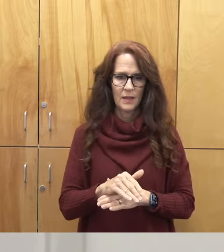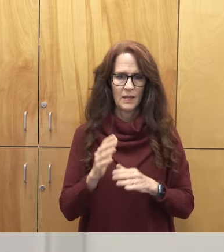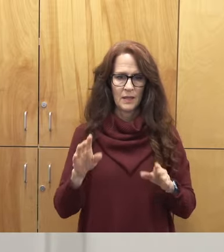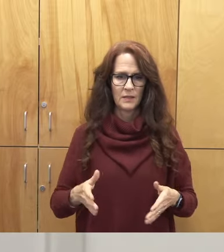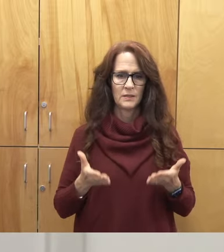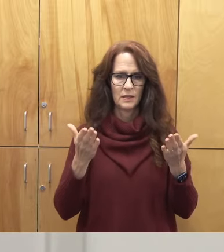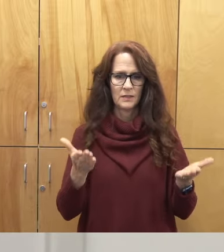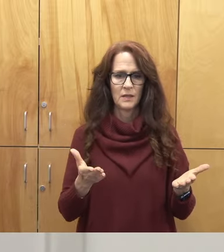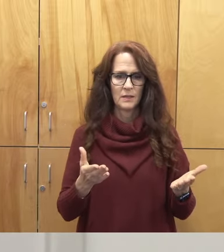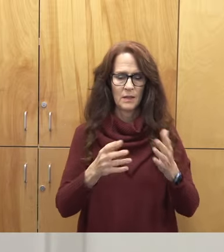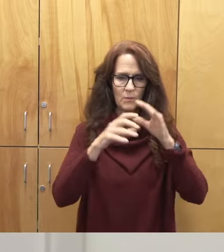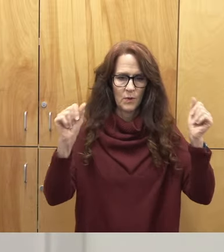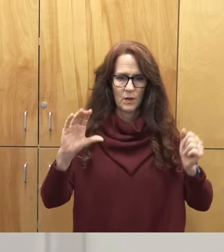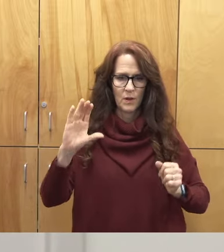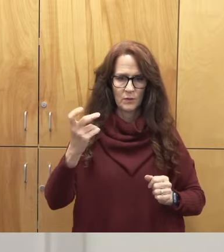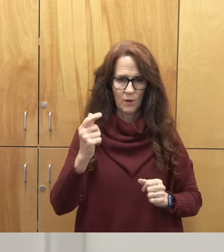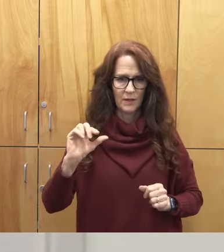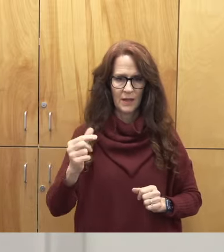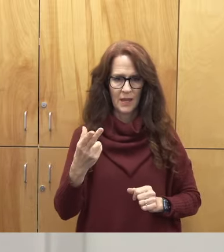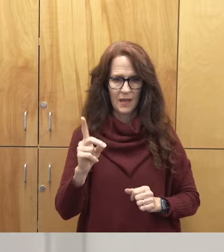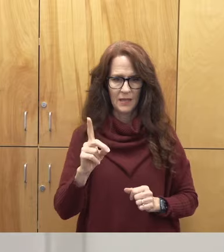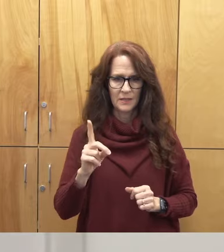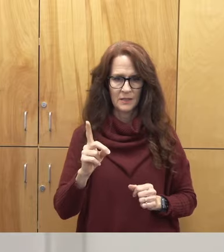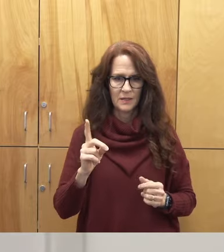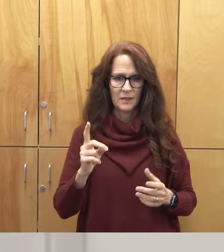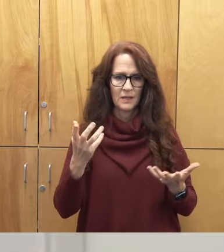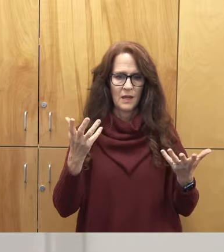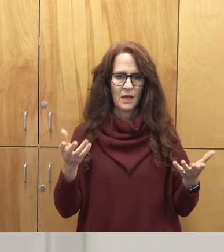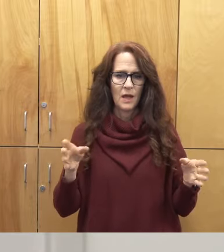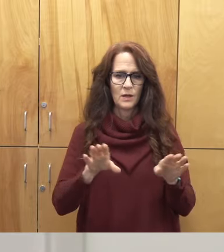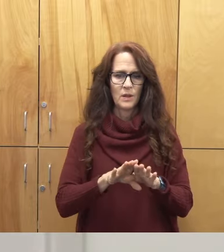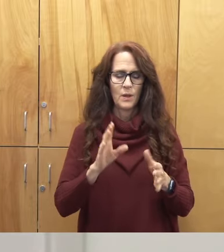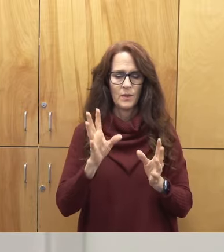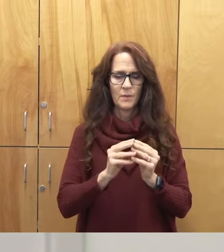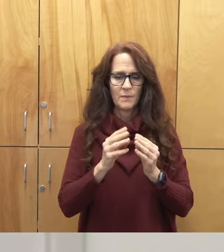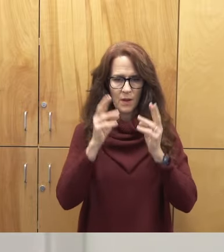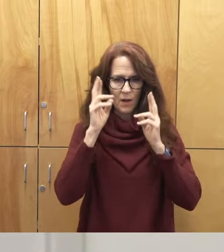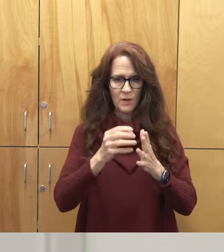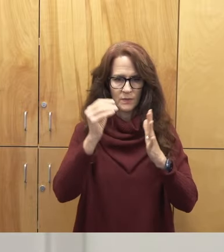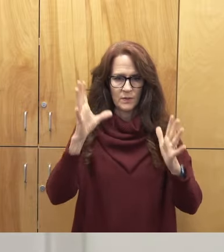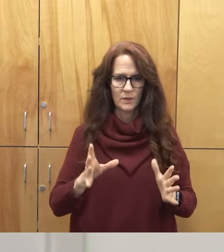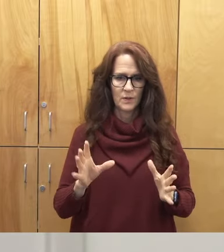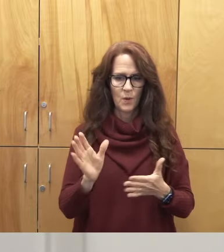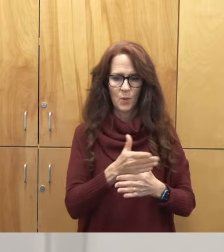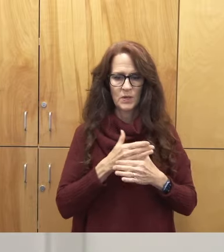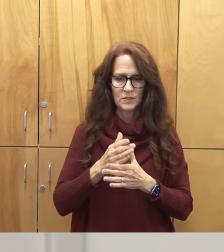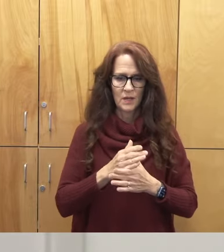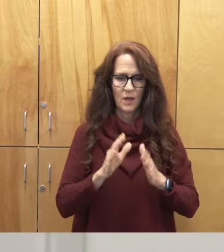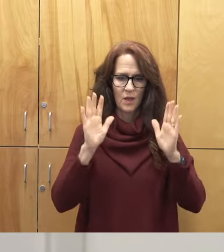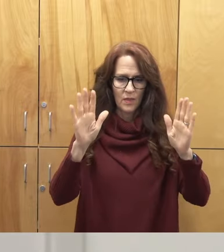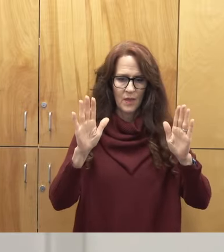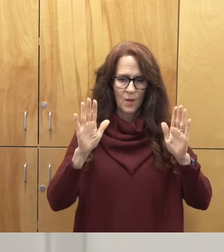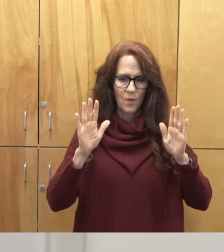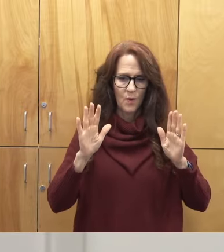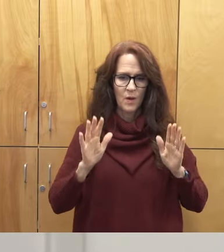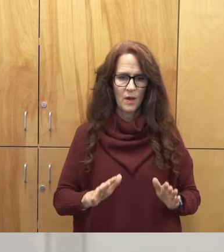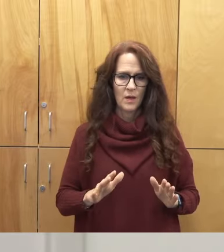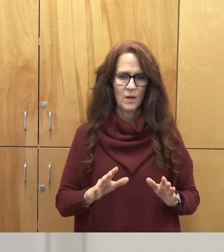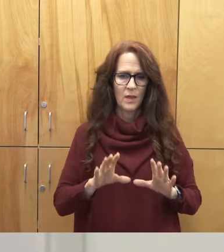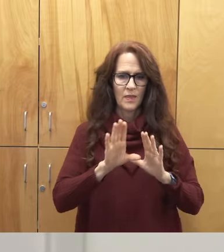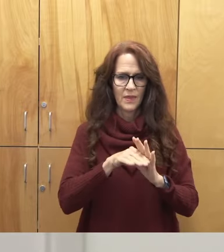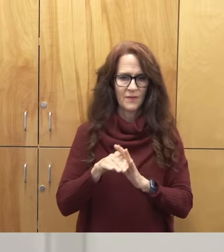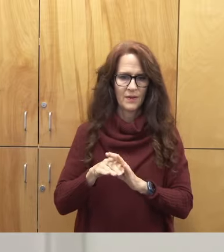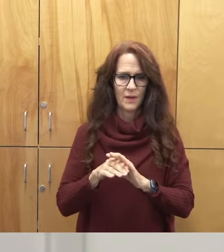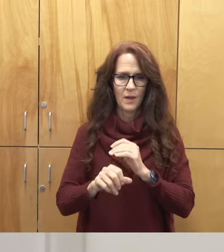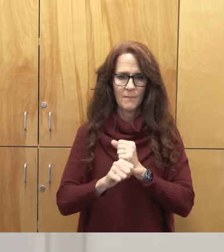suggest, President Craighead, that you close or adjourn the meeting in honor of our students and that we share the wonderful video that